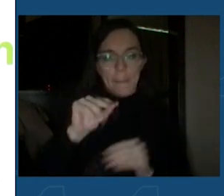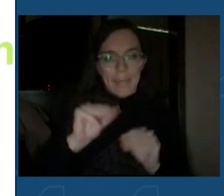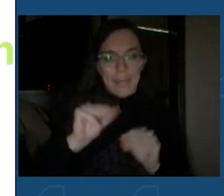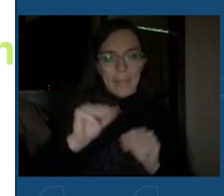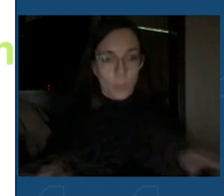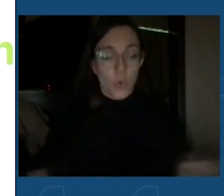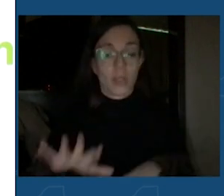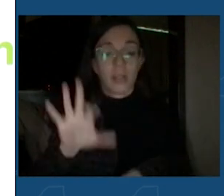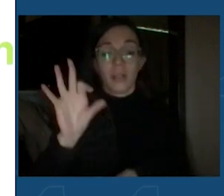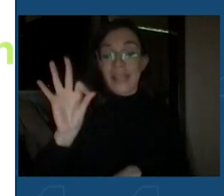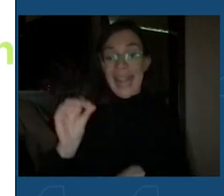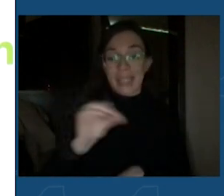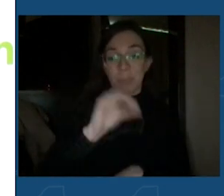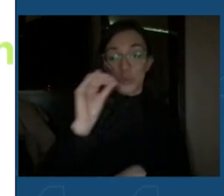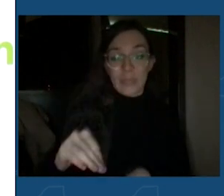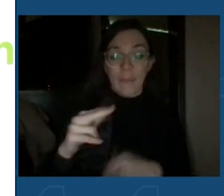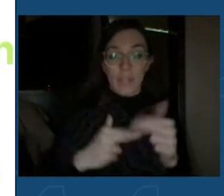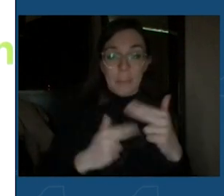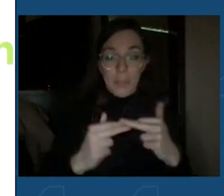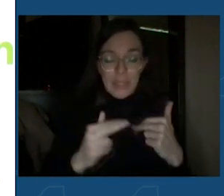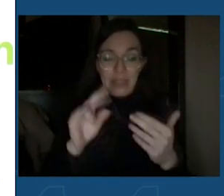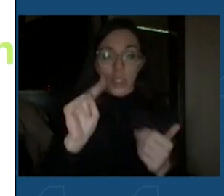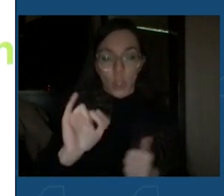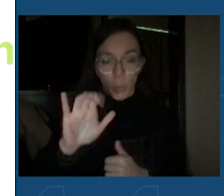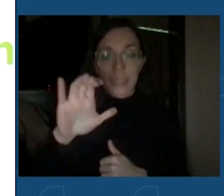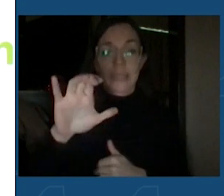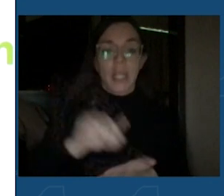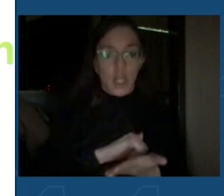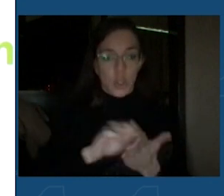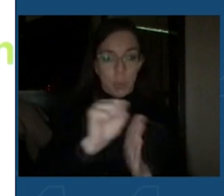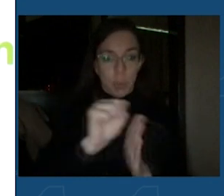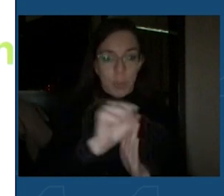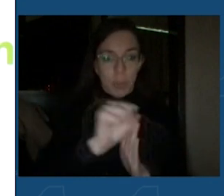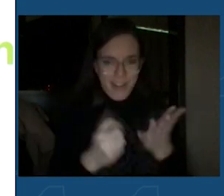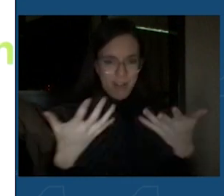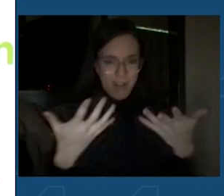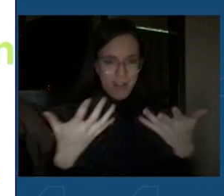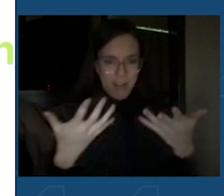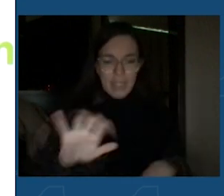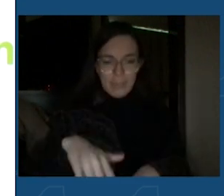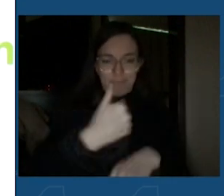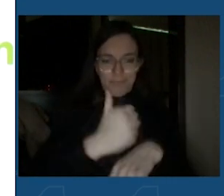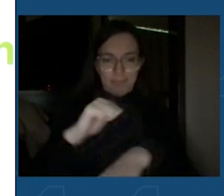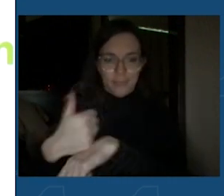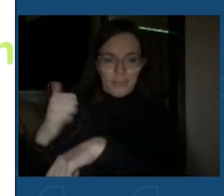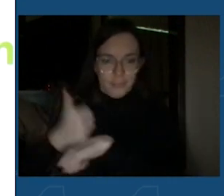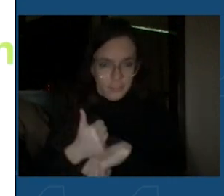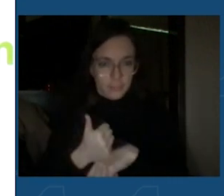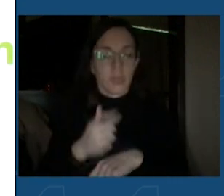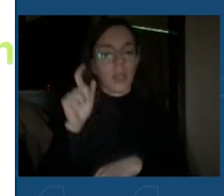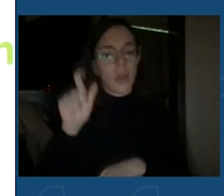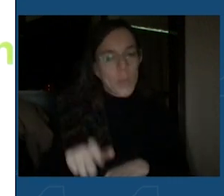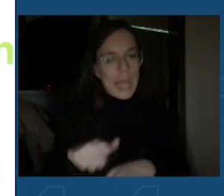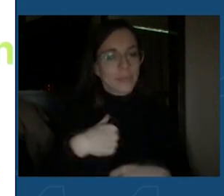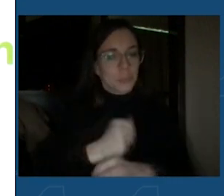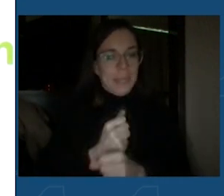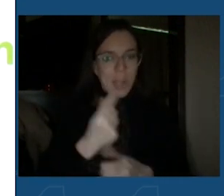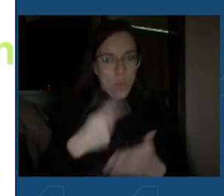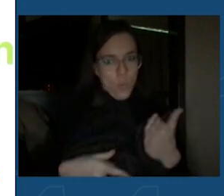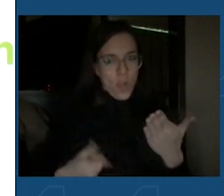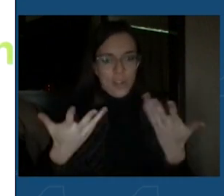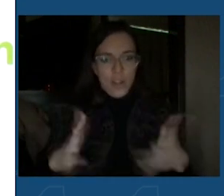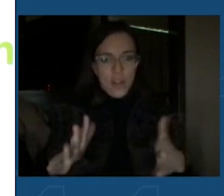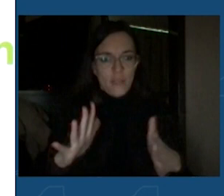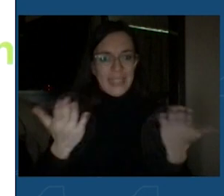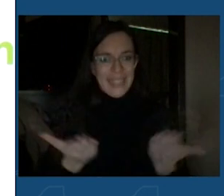in this city, in this state, in the next 20 years are here already. We have to make what is here efficient, and we